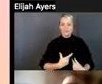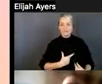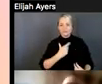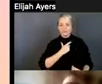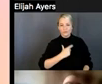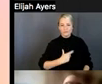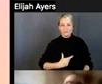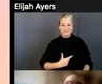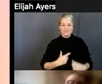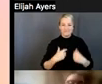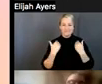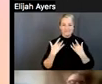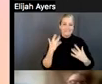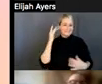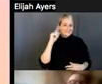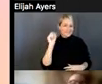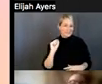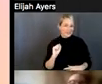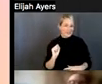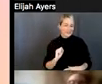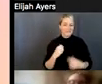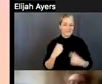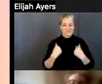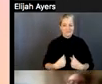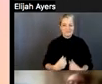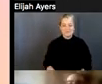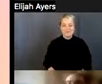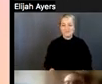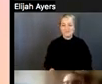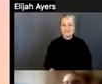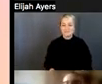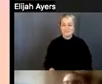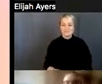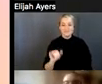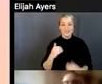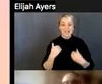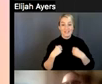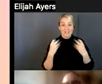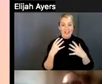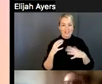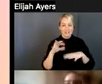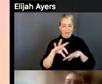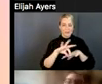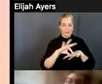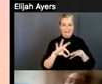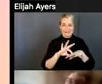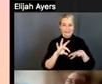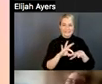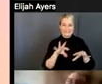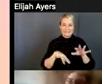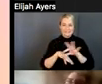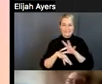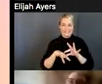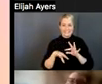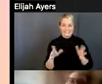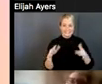from my neck, some silver chain jewelry. And I also have a lot of rings if my hands start talking with my mouth, which happens.